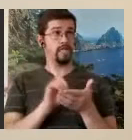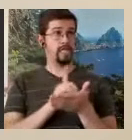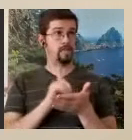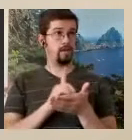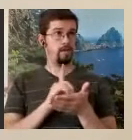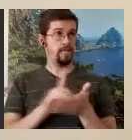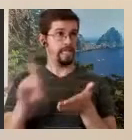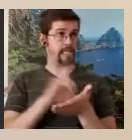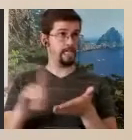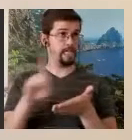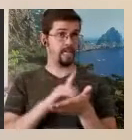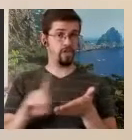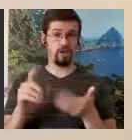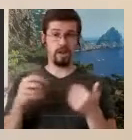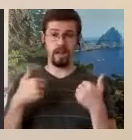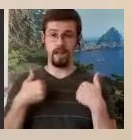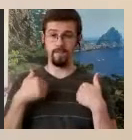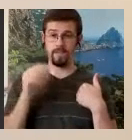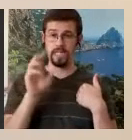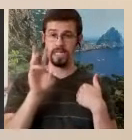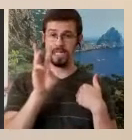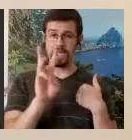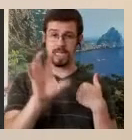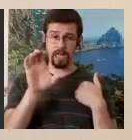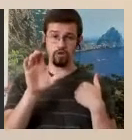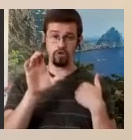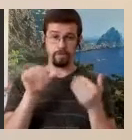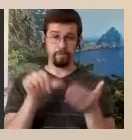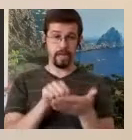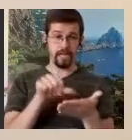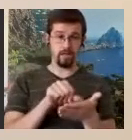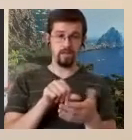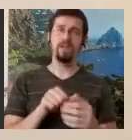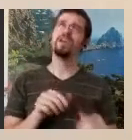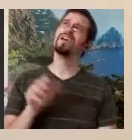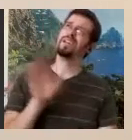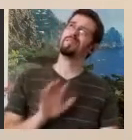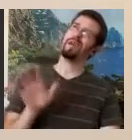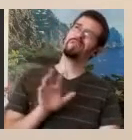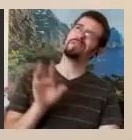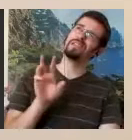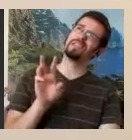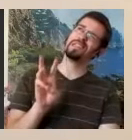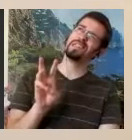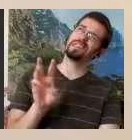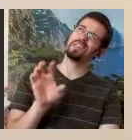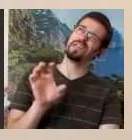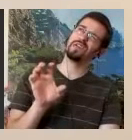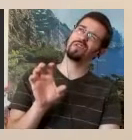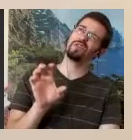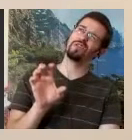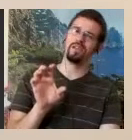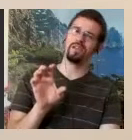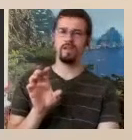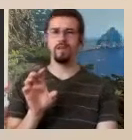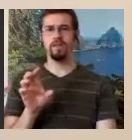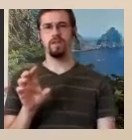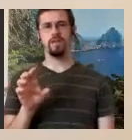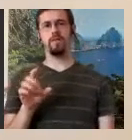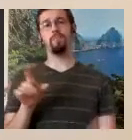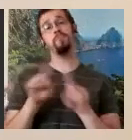pages? Or how many pages do you have? Yeah, there's about 630, 650. But it's full of diagrams,